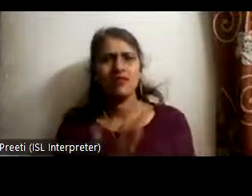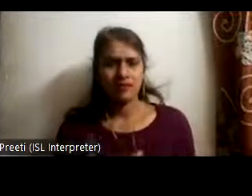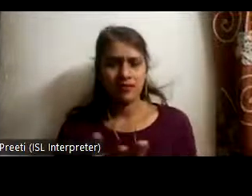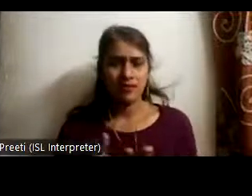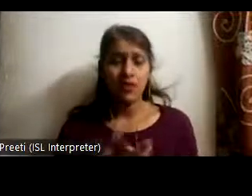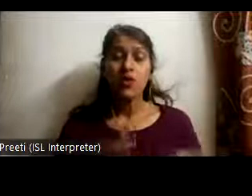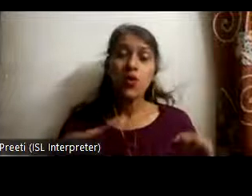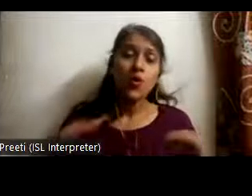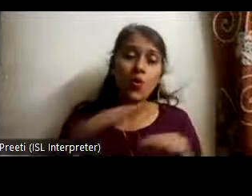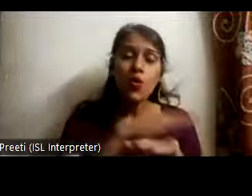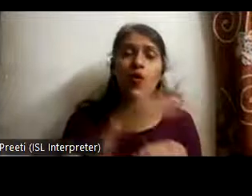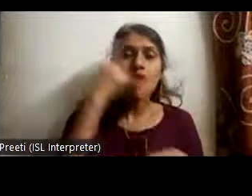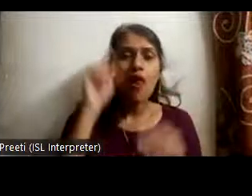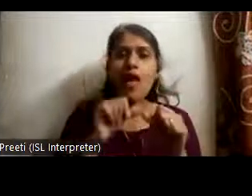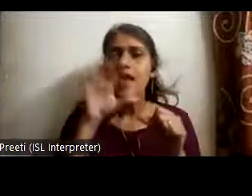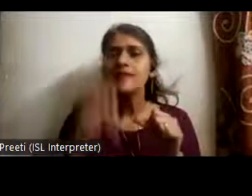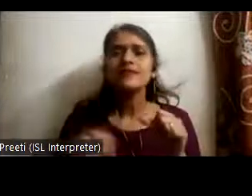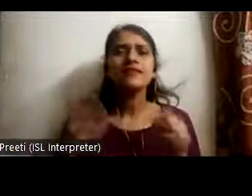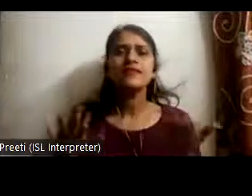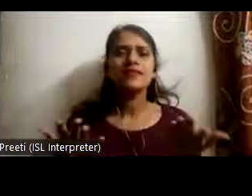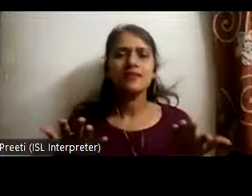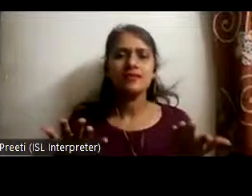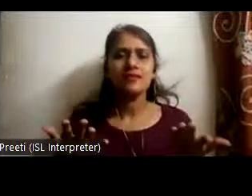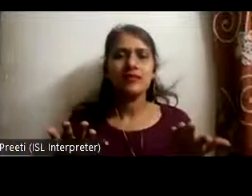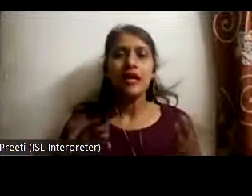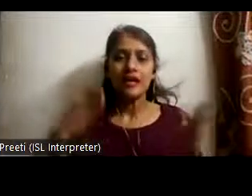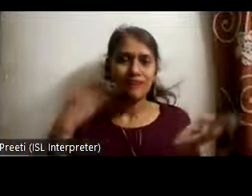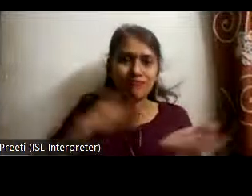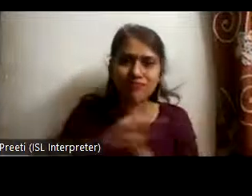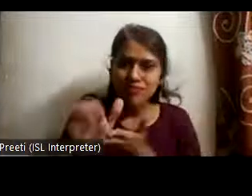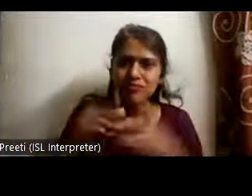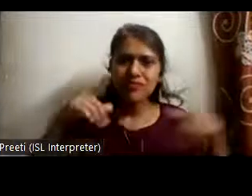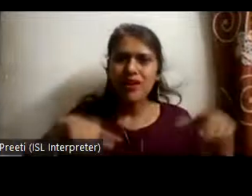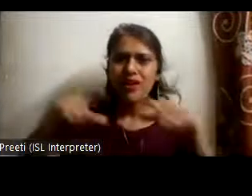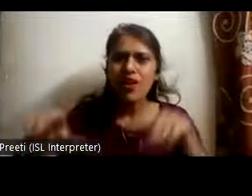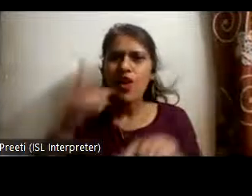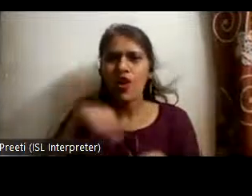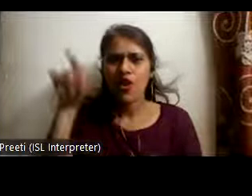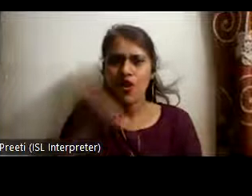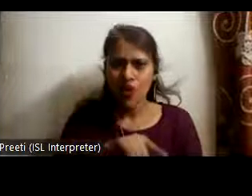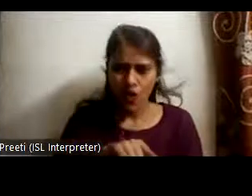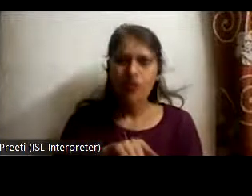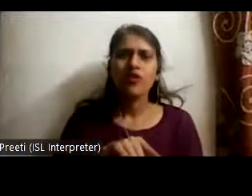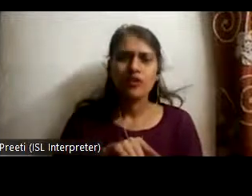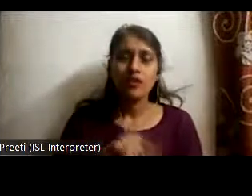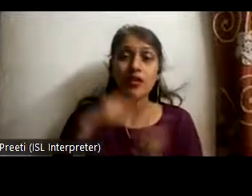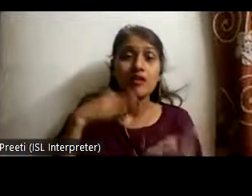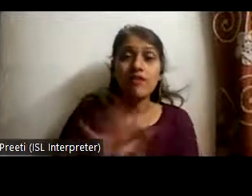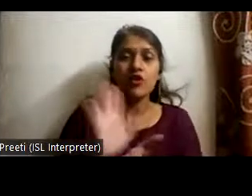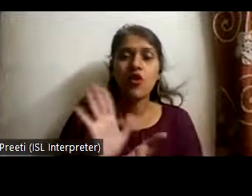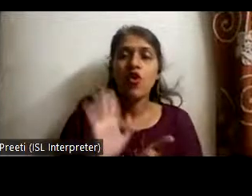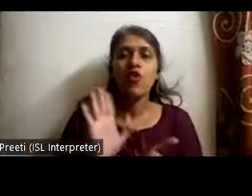there for. There's no access to the ramp. The ramp is with slippery tiles and all of those things, which are really not making it accessible.